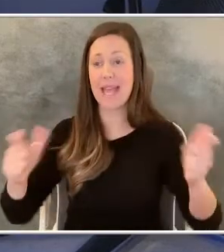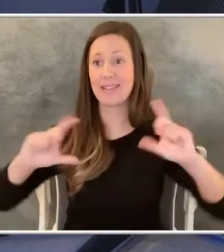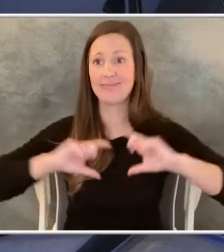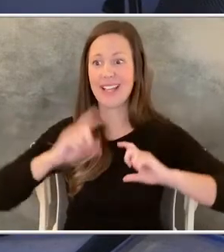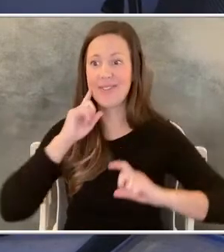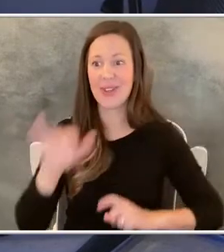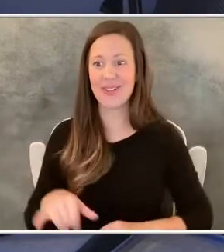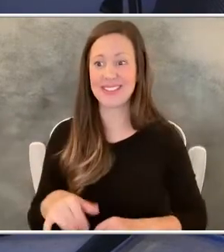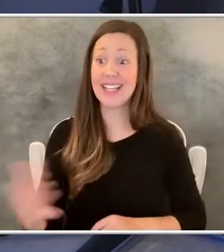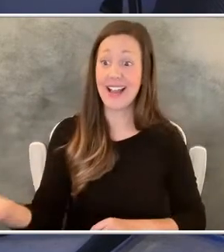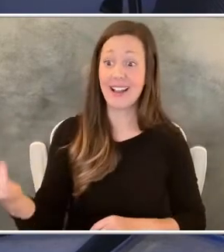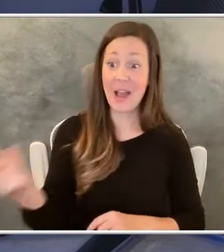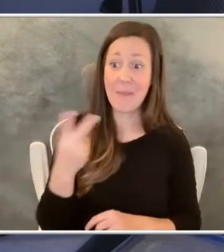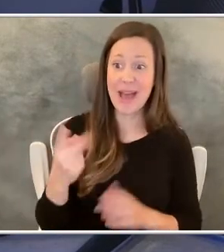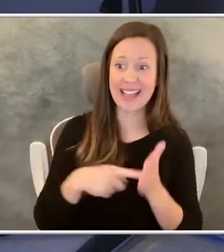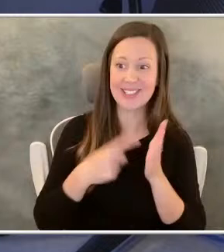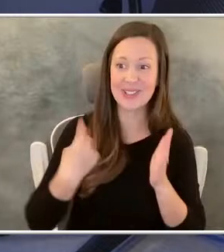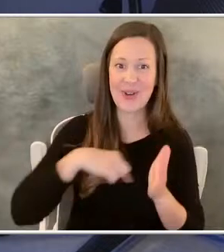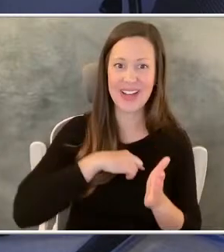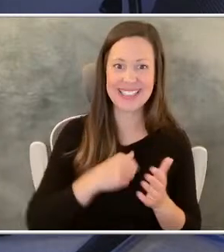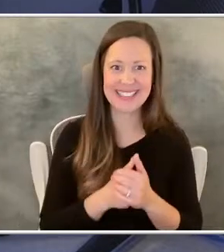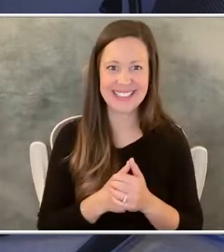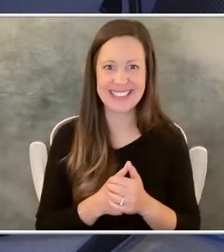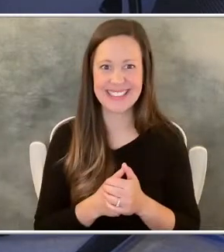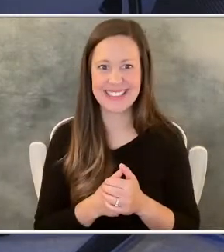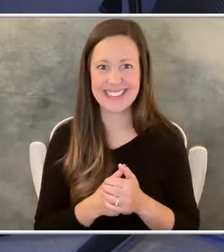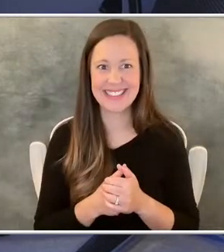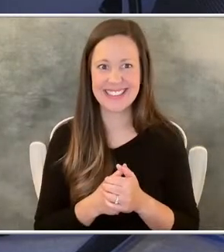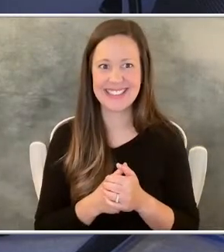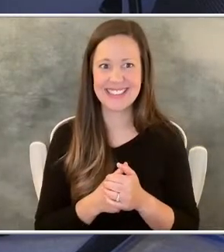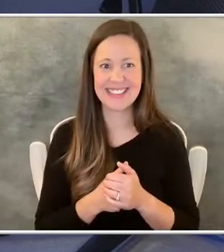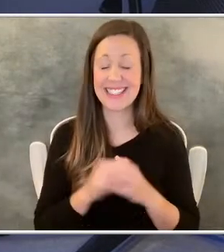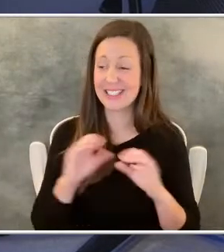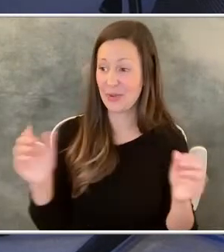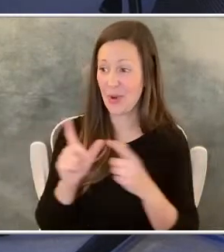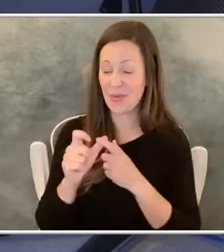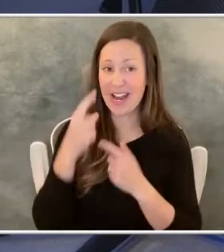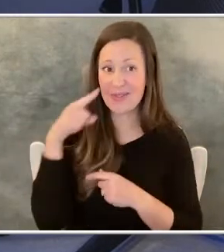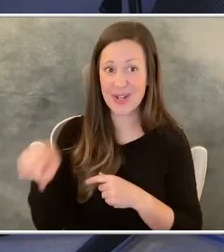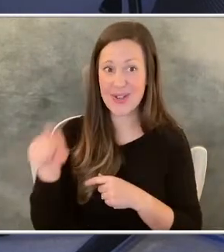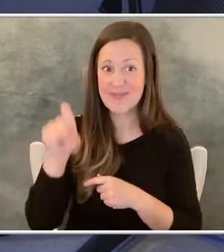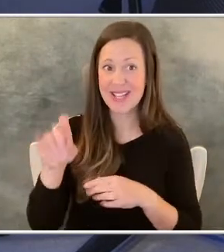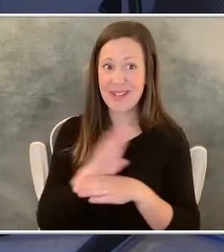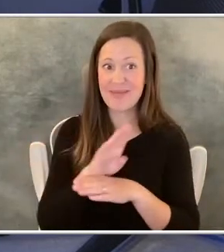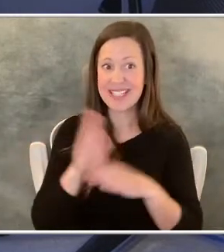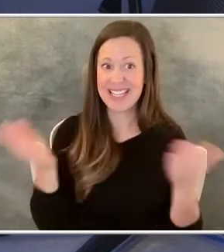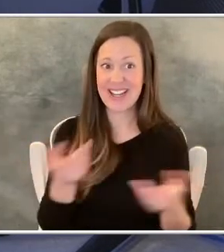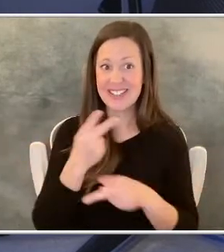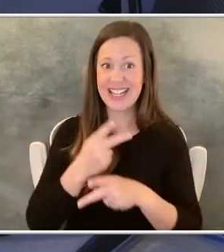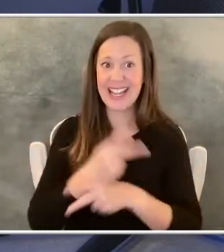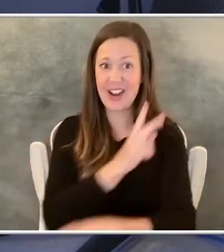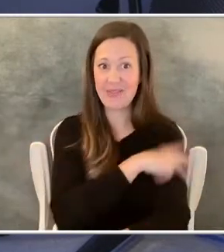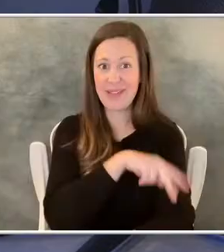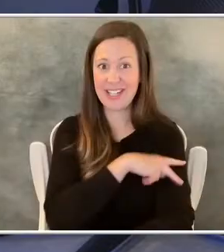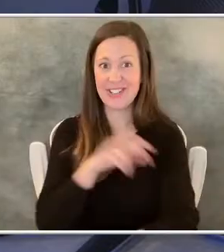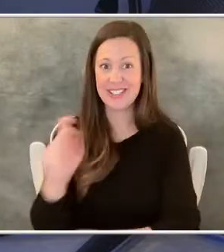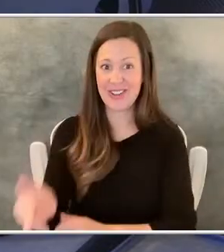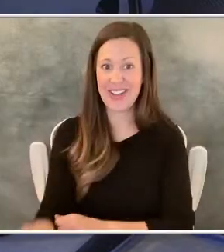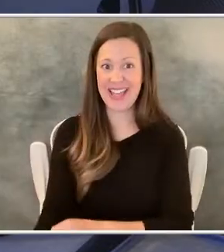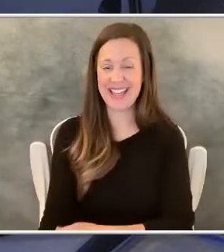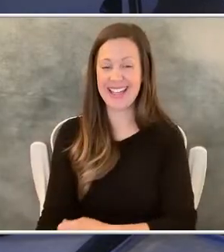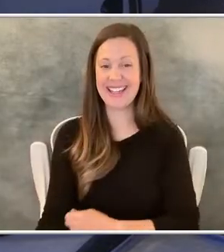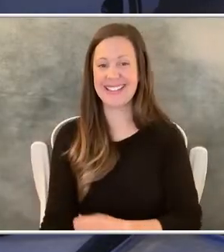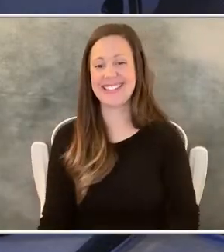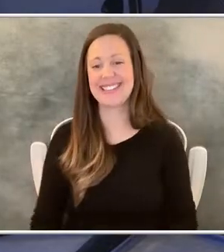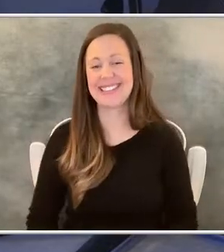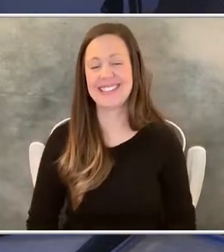Okay. Okay. I will. All right. Well, no running for you because you got to be busy here taking care of patients. Okay. We'll get you out of that one. All right. Thank you